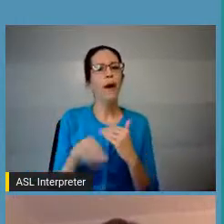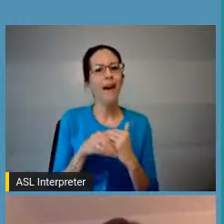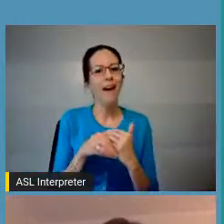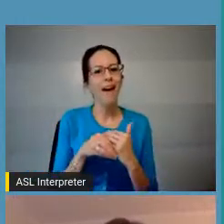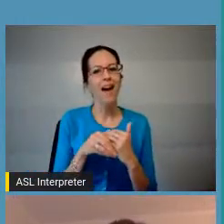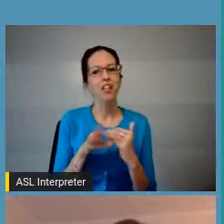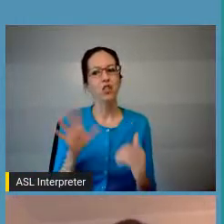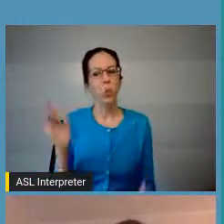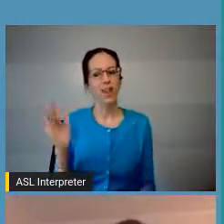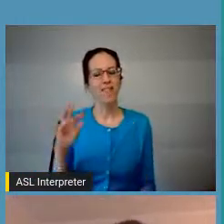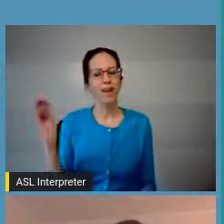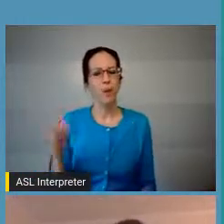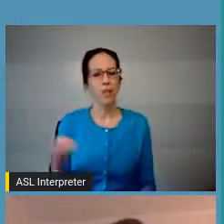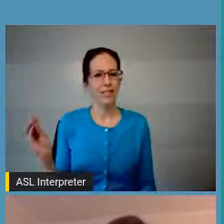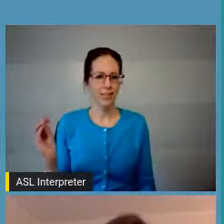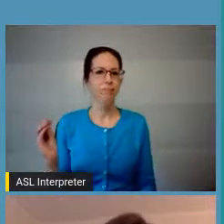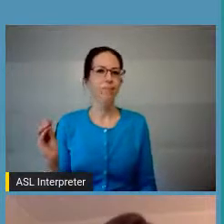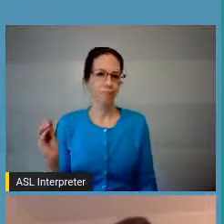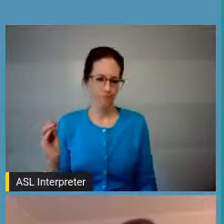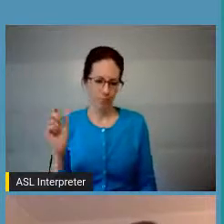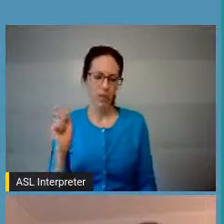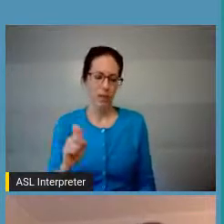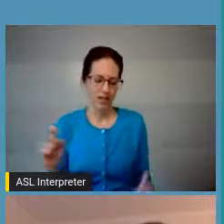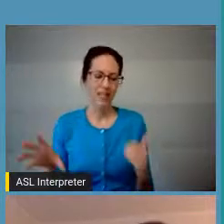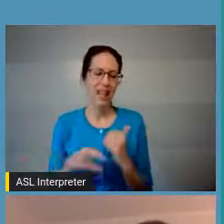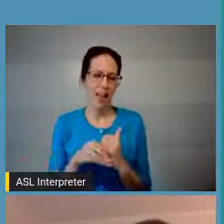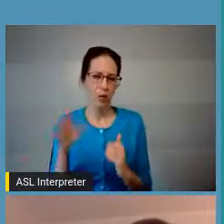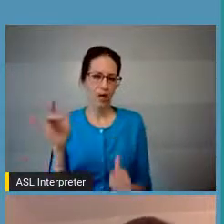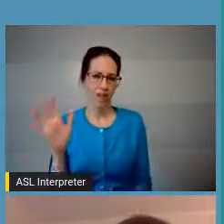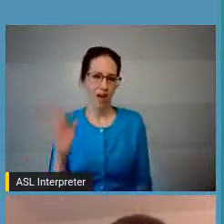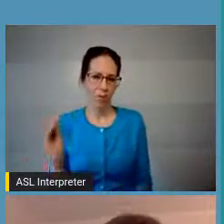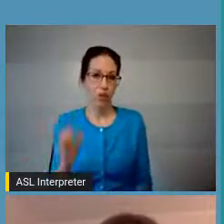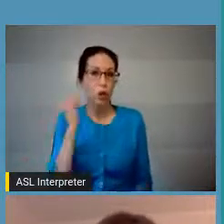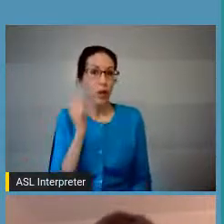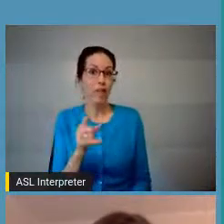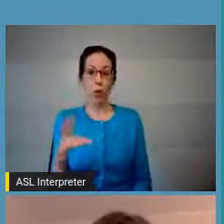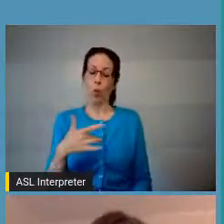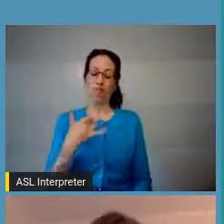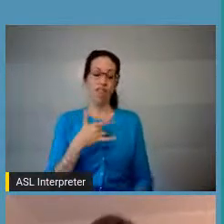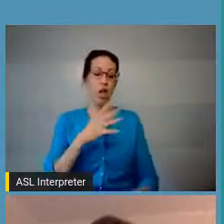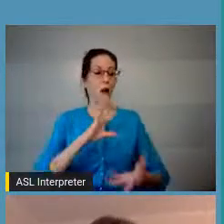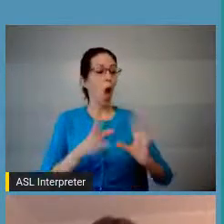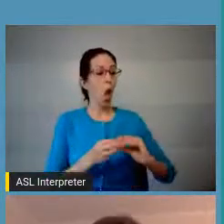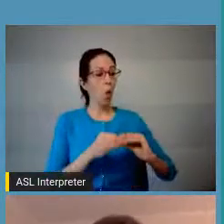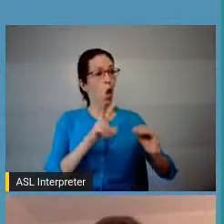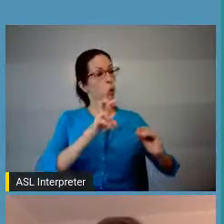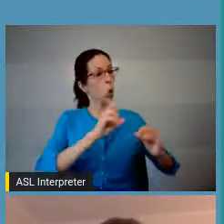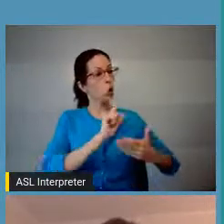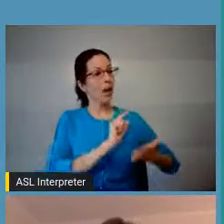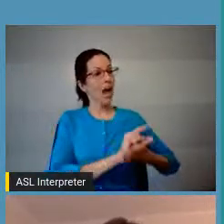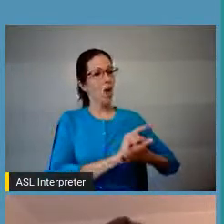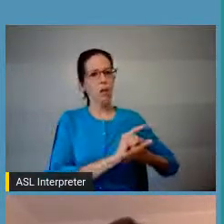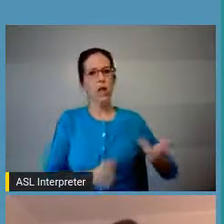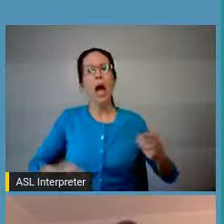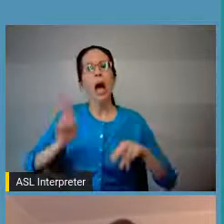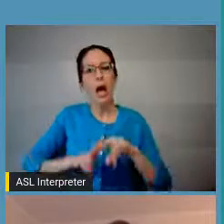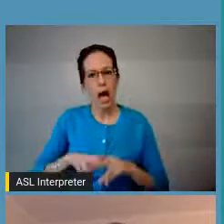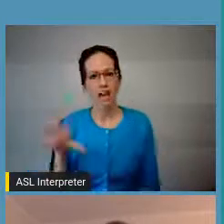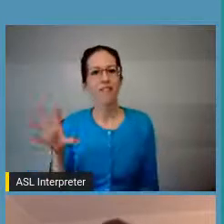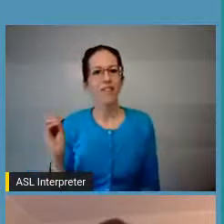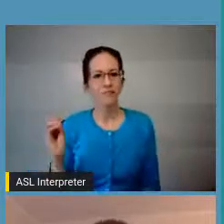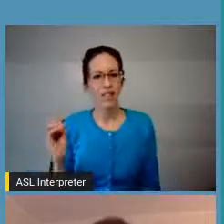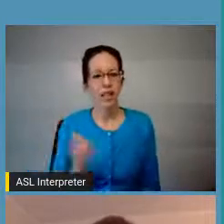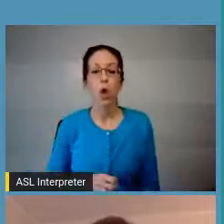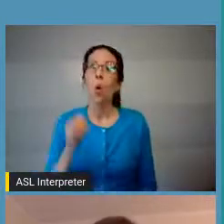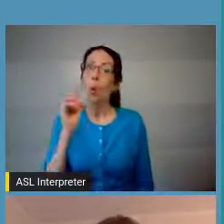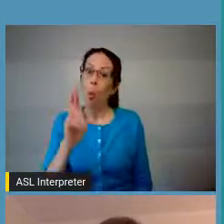least 25%. So if you said 200 hours, then bump it up to 250. Or take the rate down. Say,